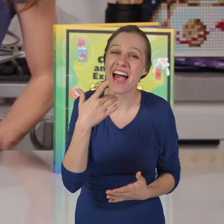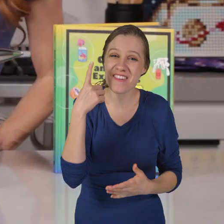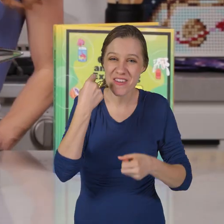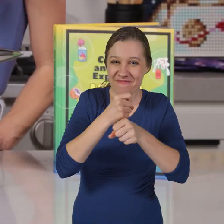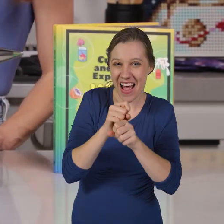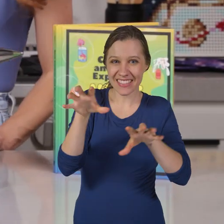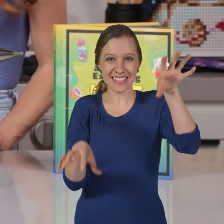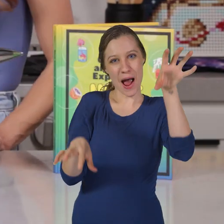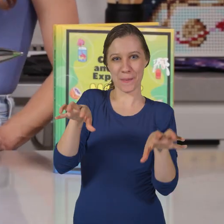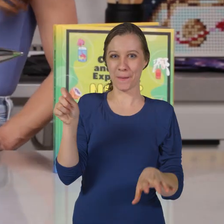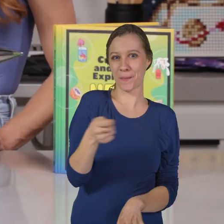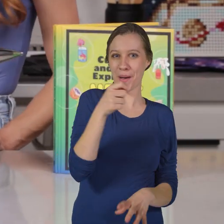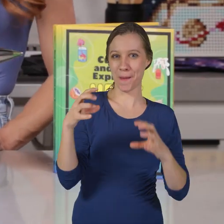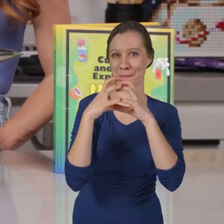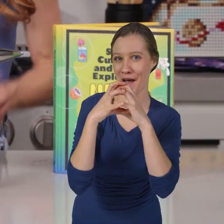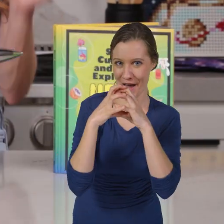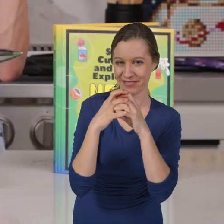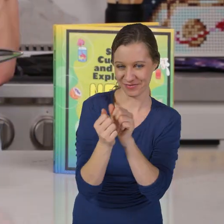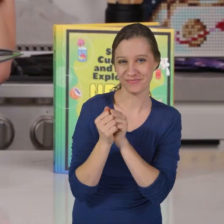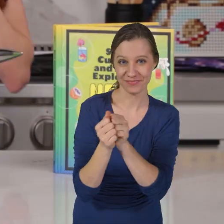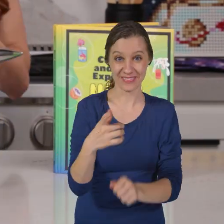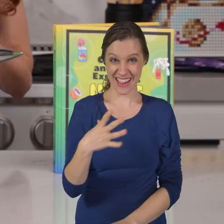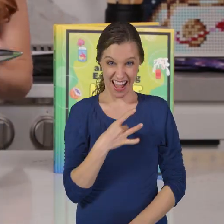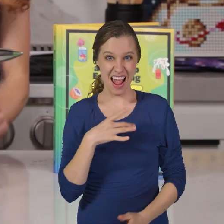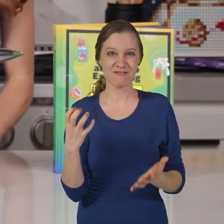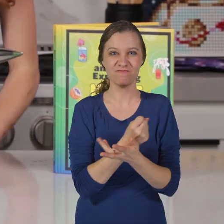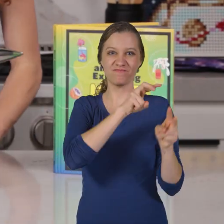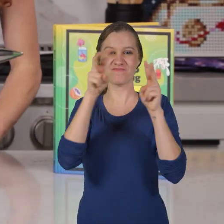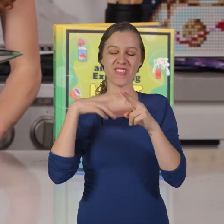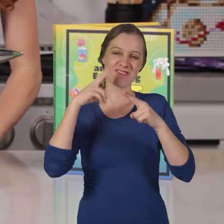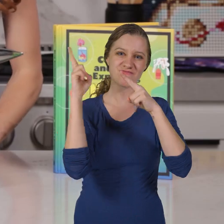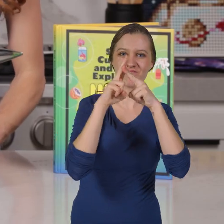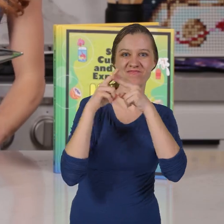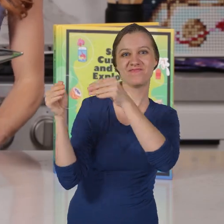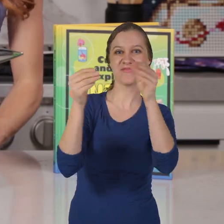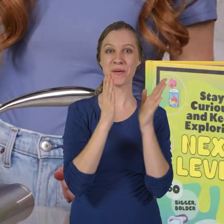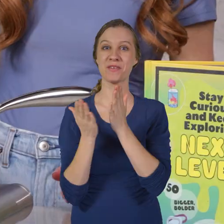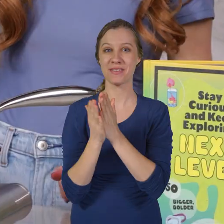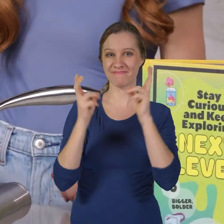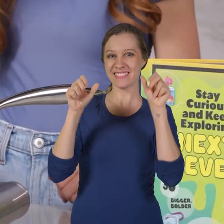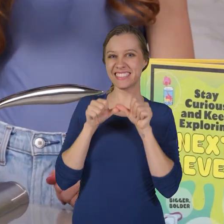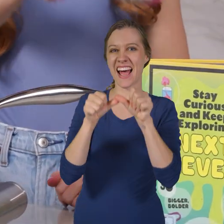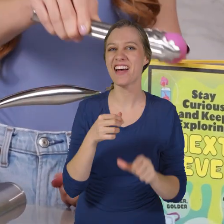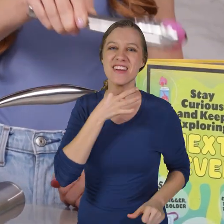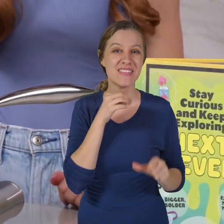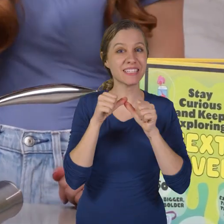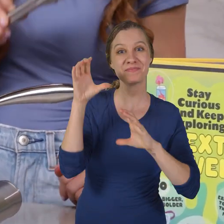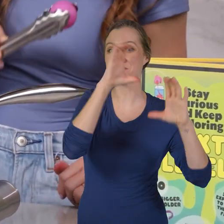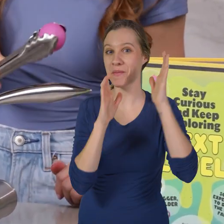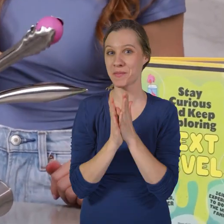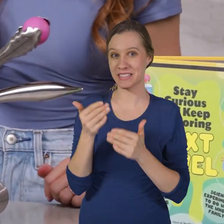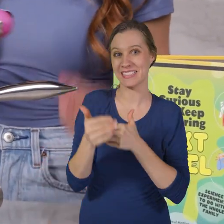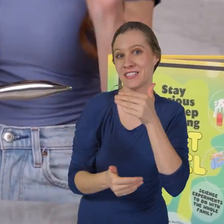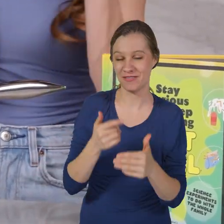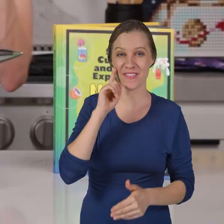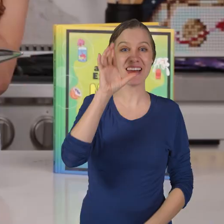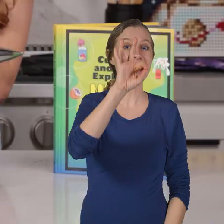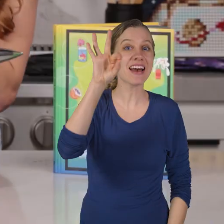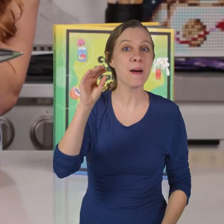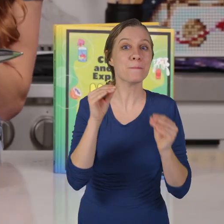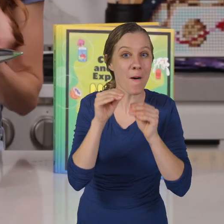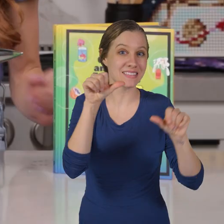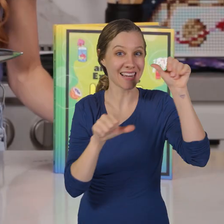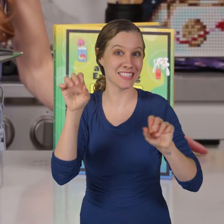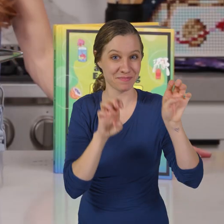life. Thanks for making a zombie ping pong ball with me. If you like this one, be sure to check out my bestselling Stay Curious and keep exploring book series